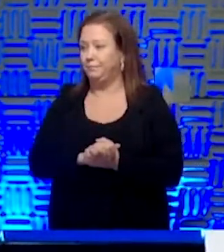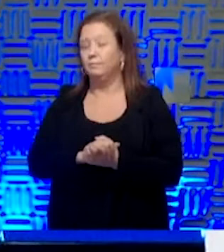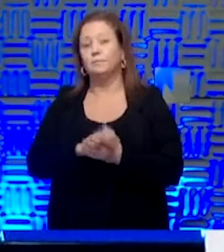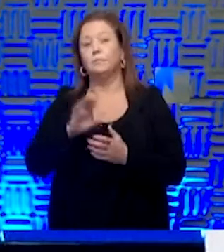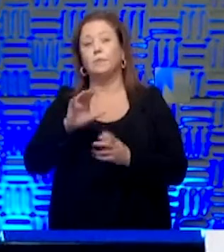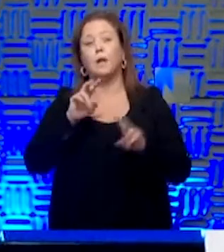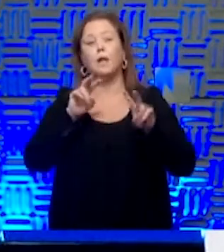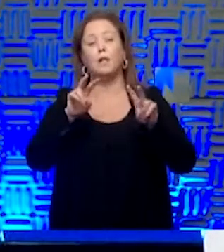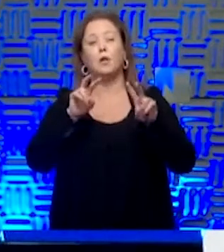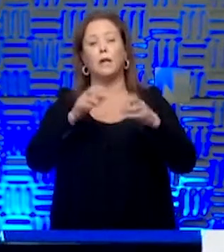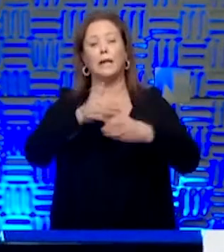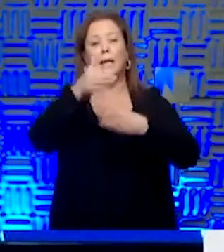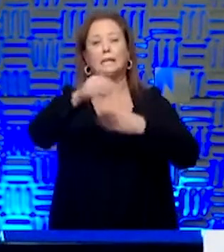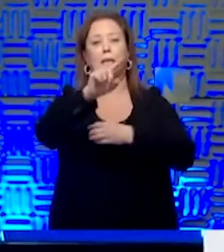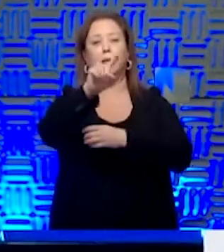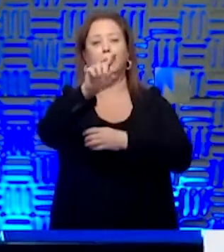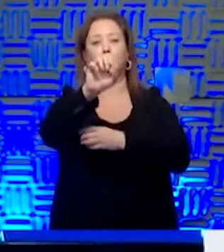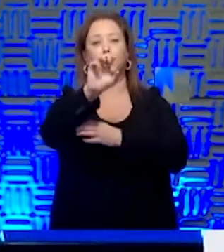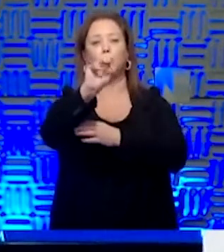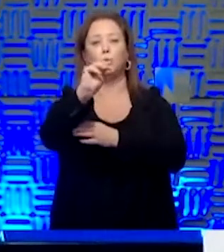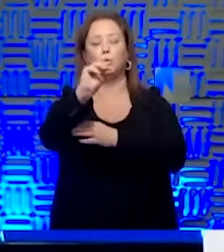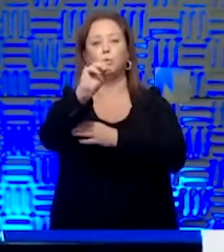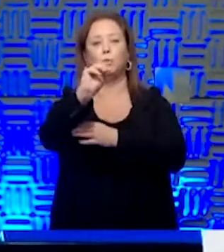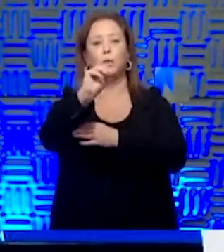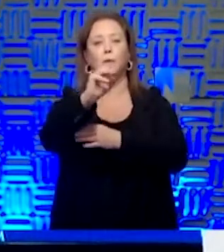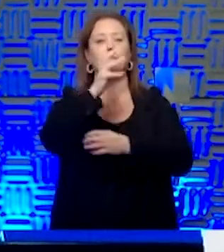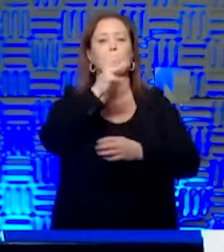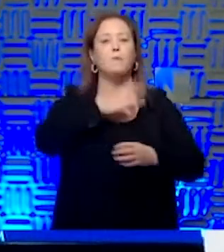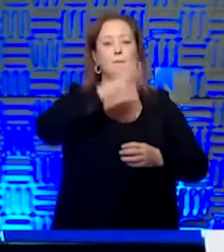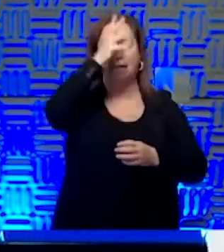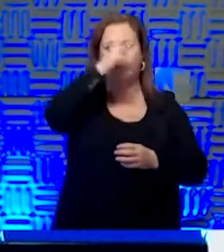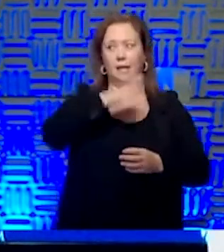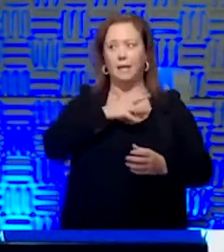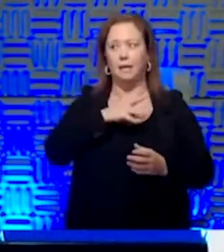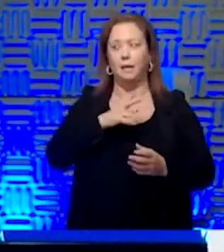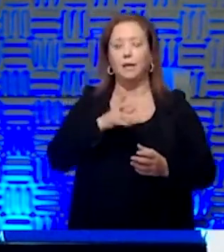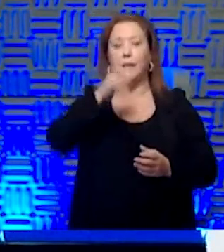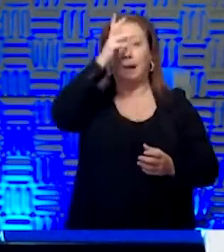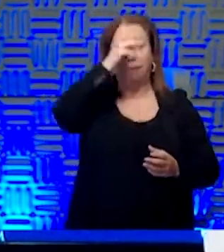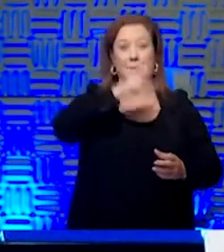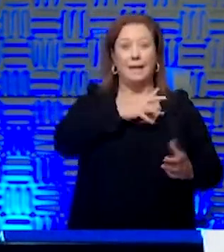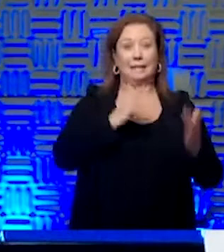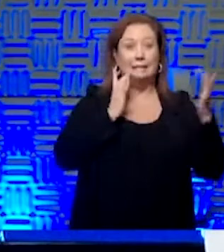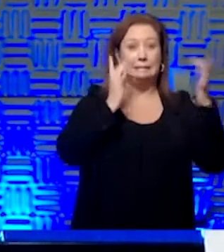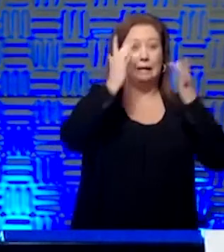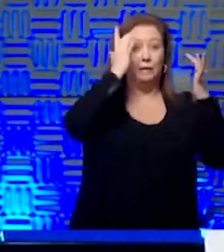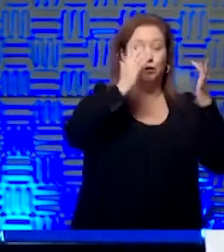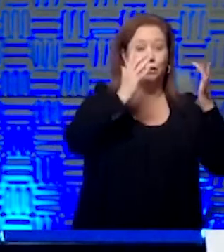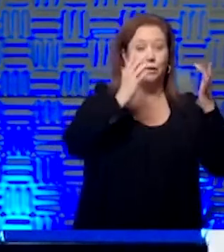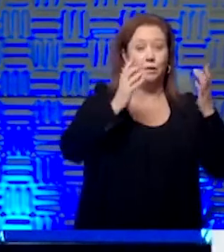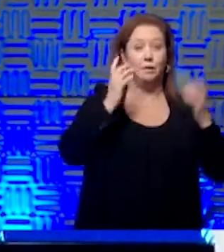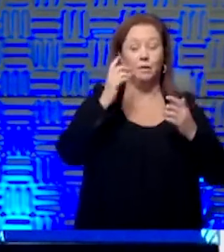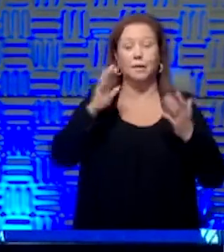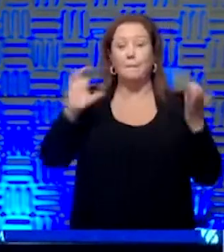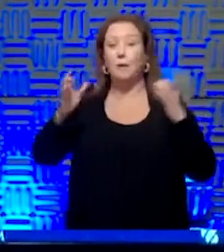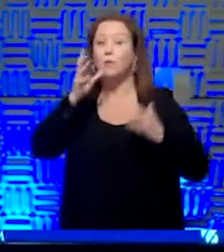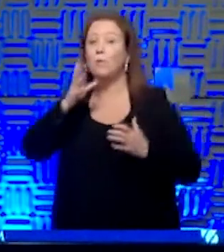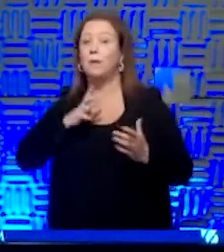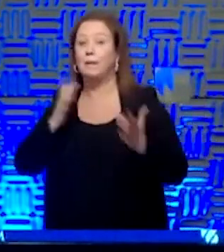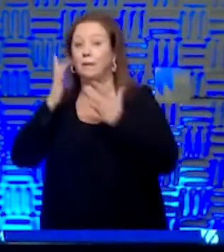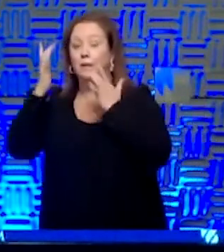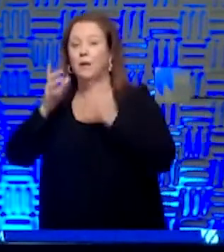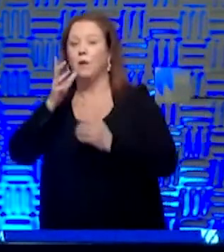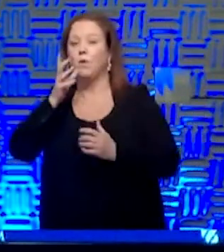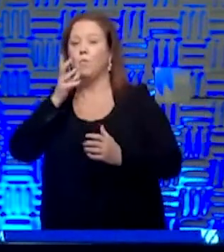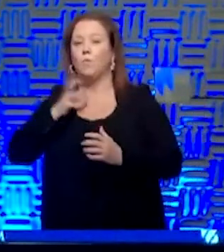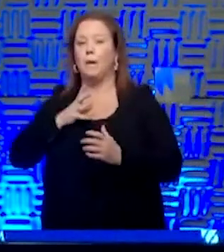go look at next time you Zoom with a call with both men and women in it. Watch how much more often men touch their face than women. Because I think women are taught